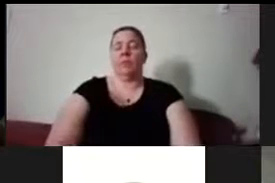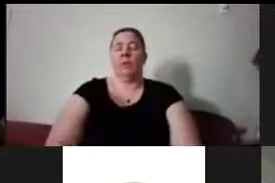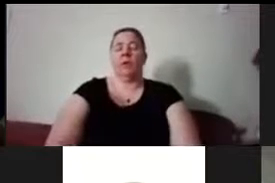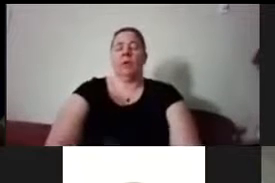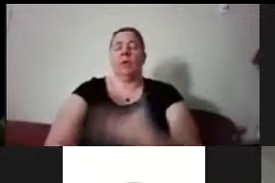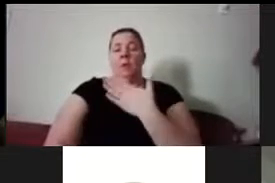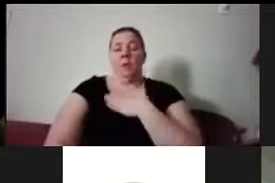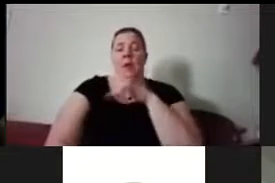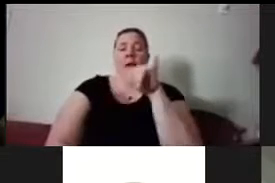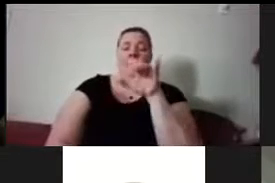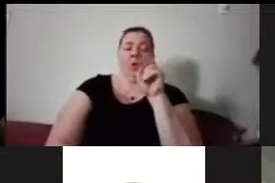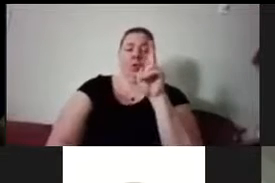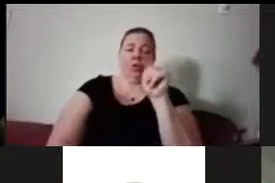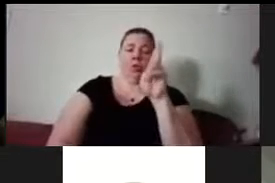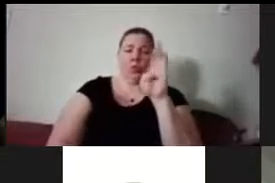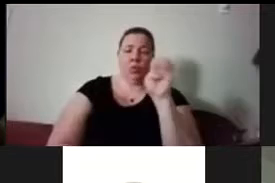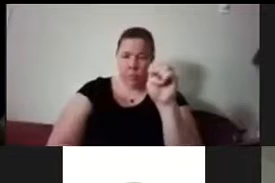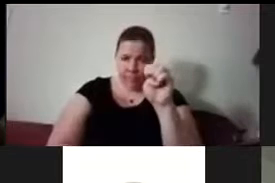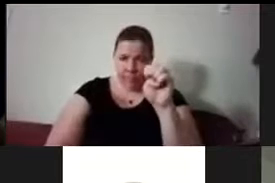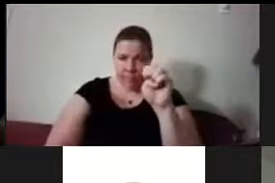YouTube channel, you can